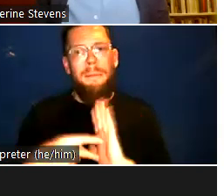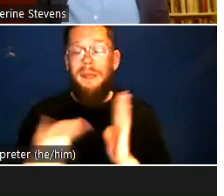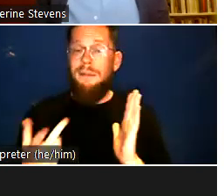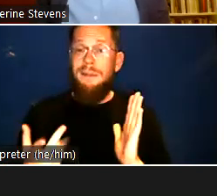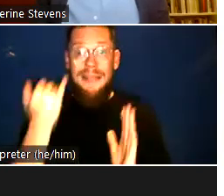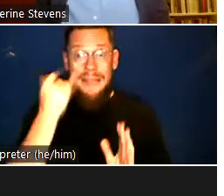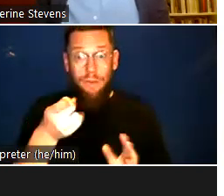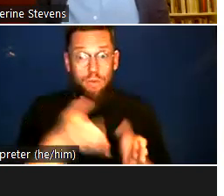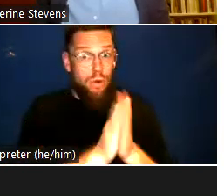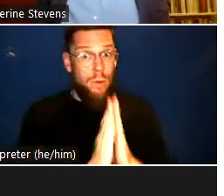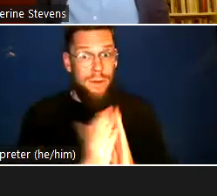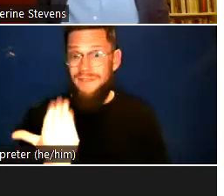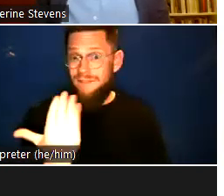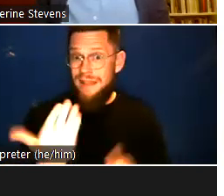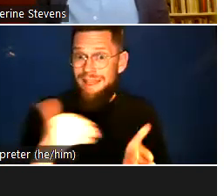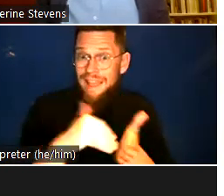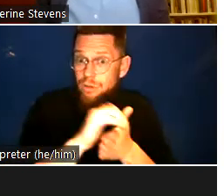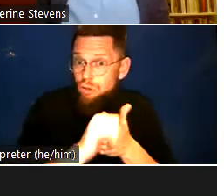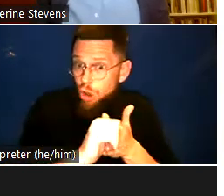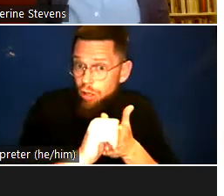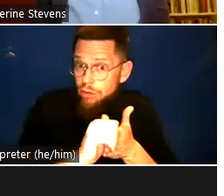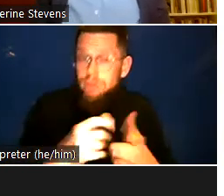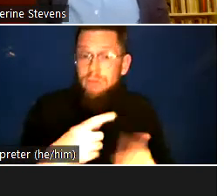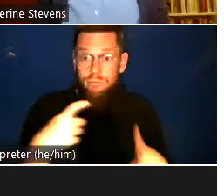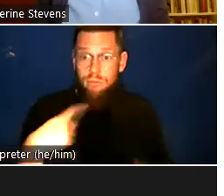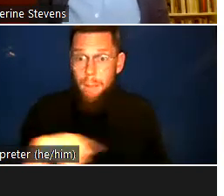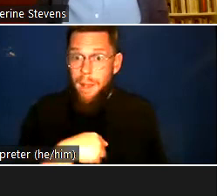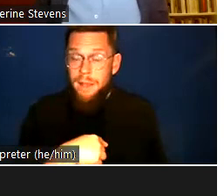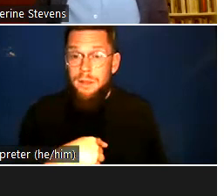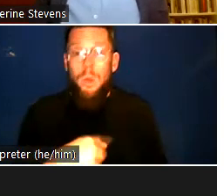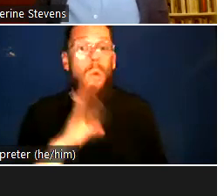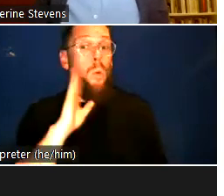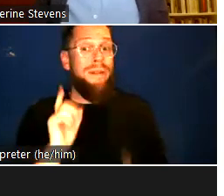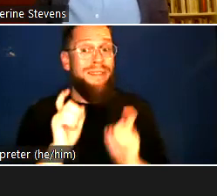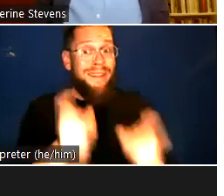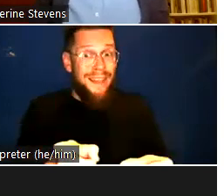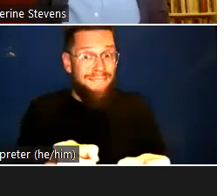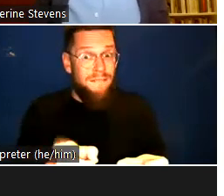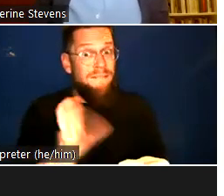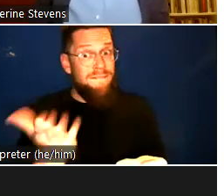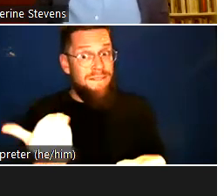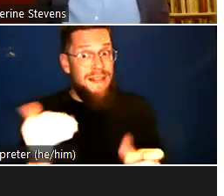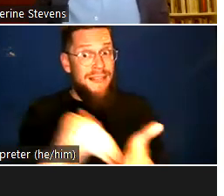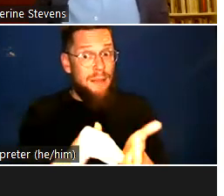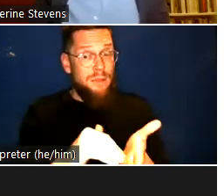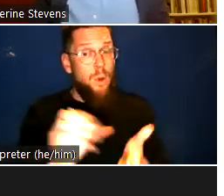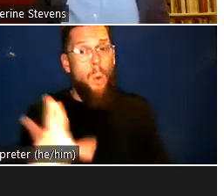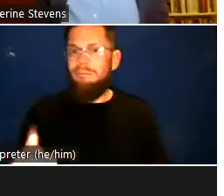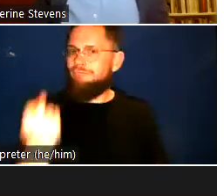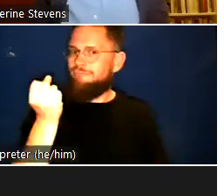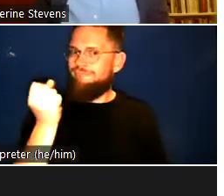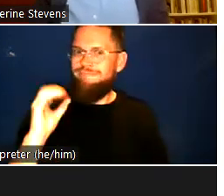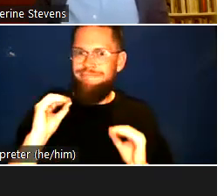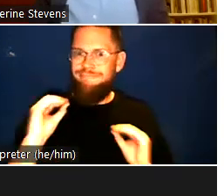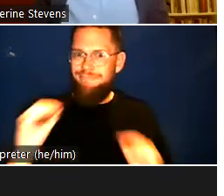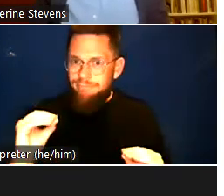request $15,000 from Mass Humanities, we will either award $15,000 or not award funding. Right? So